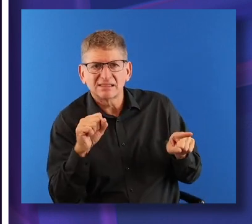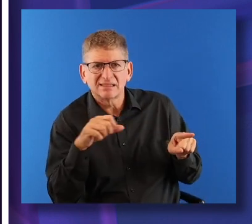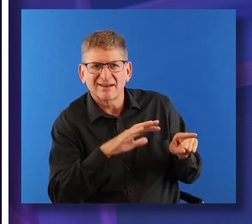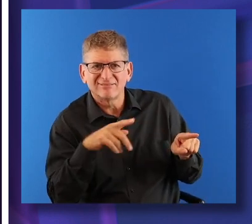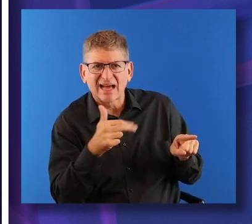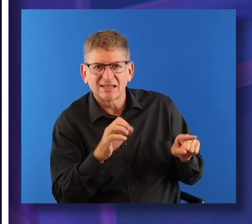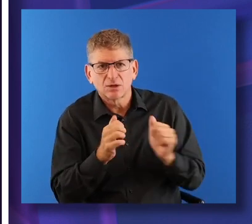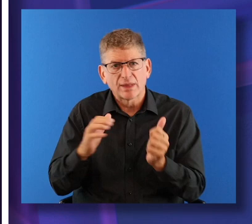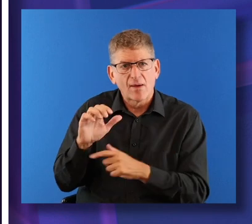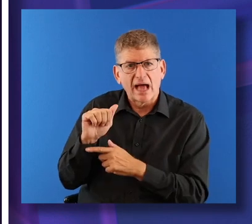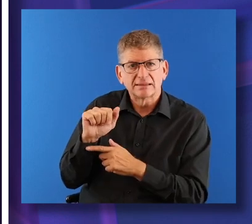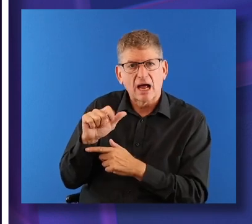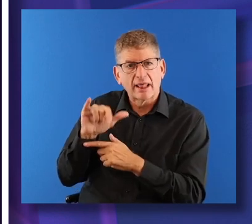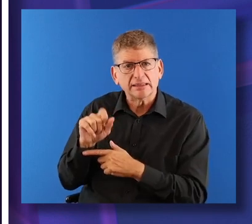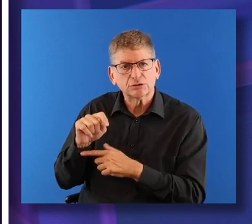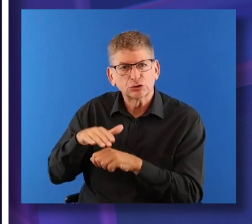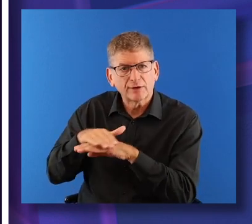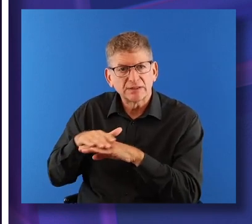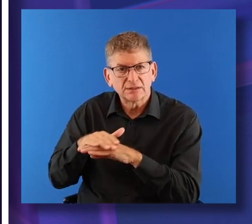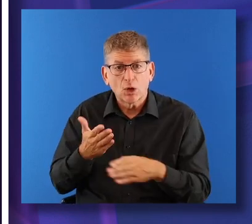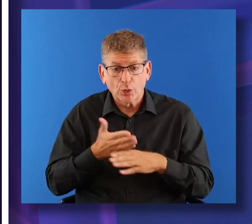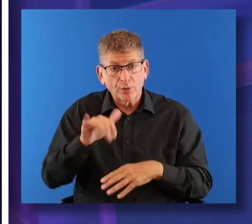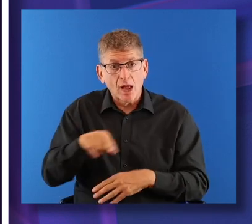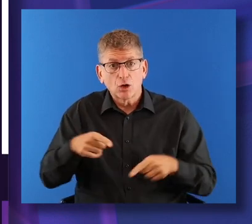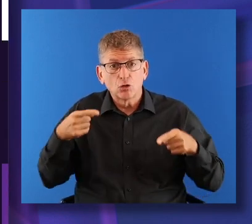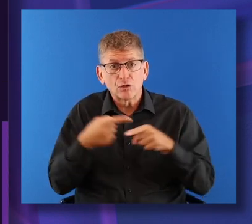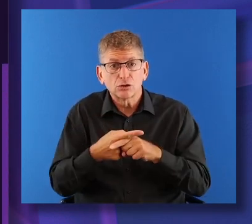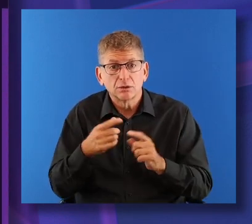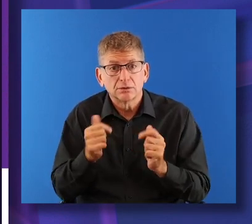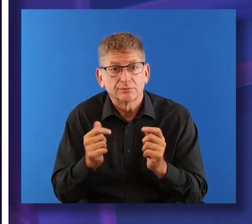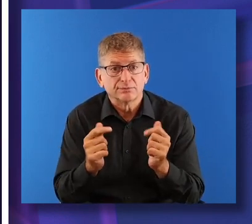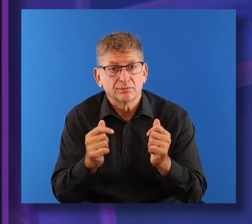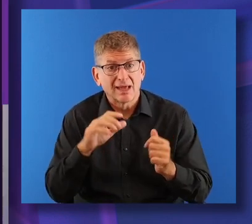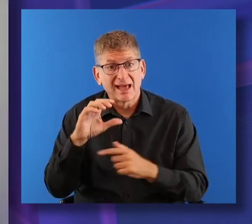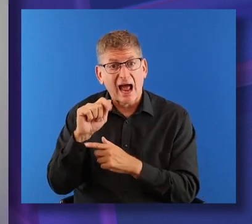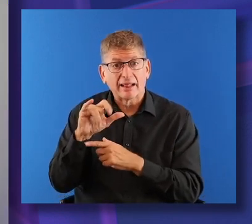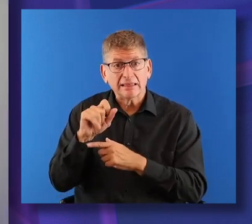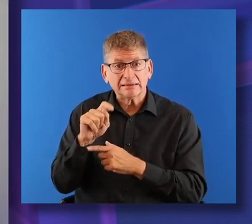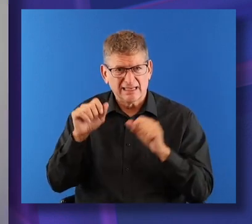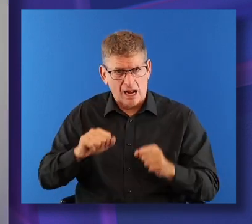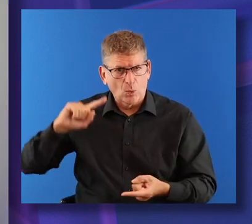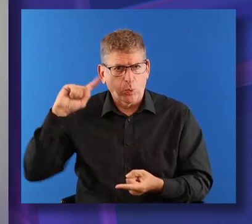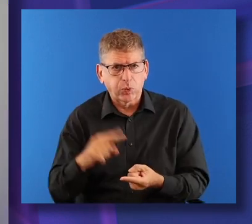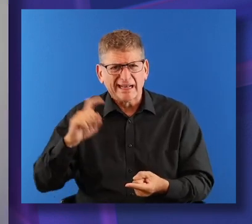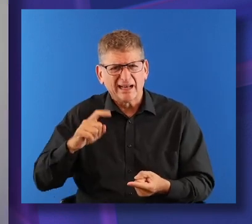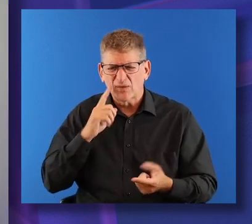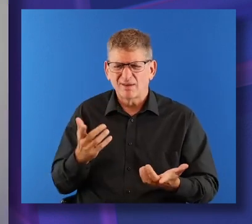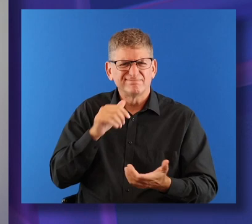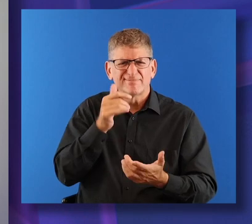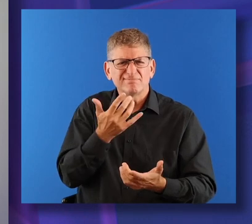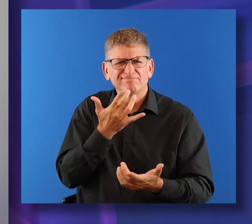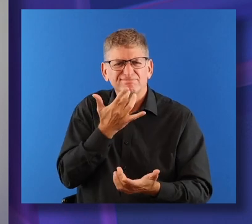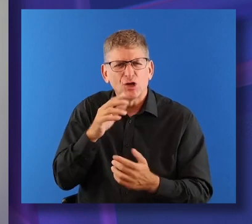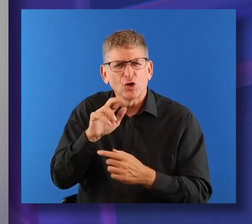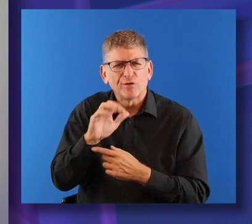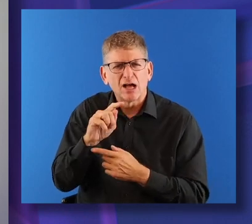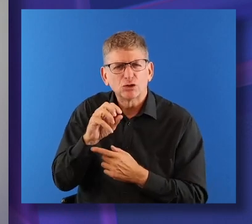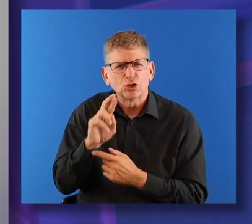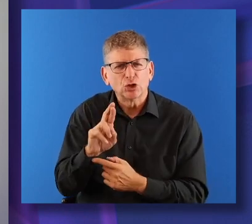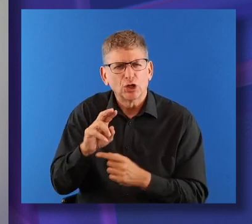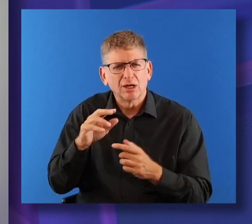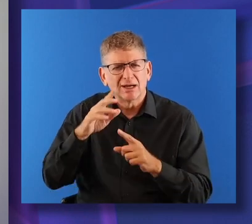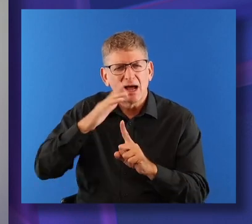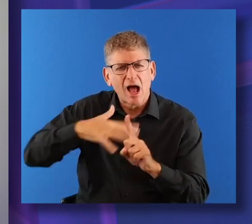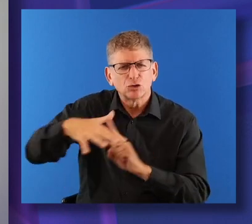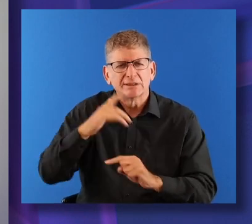to safer and more cost-effective solutions to chemical synthesis and other industrial processes. Catalysts can also influence the rate at